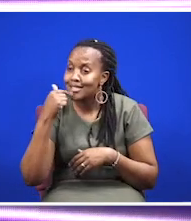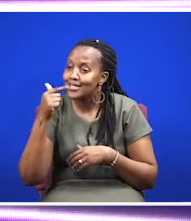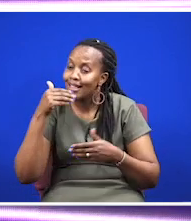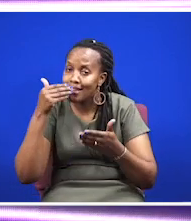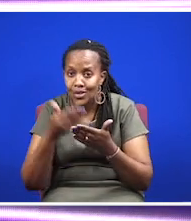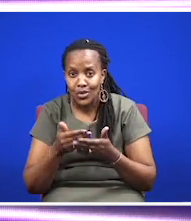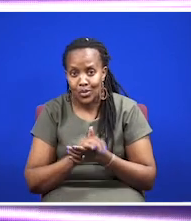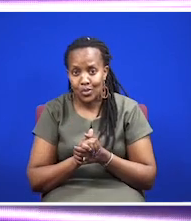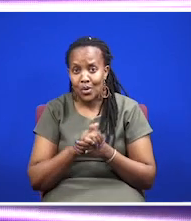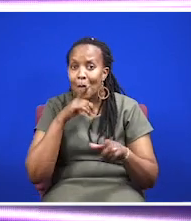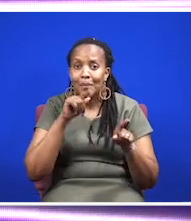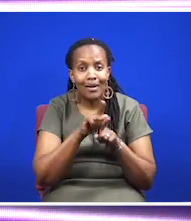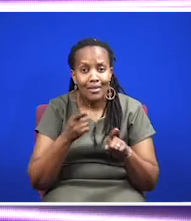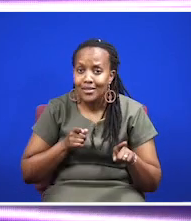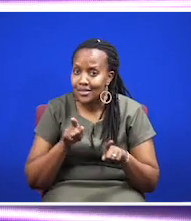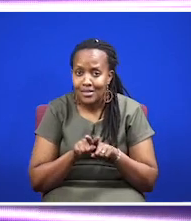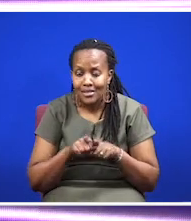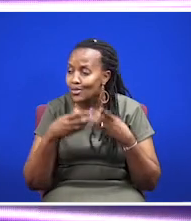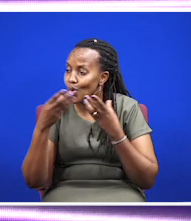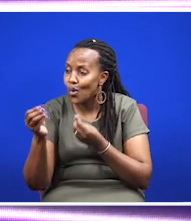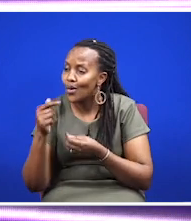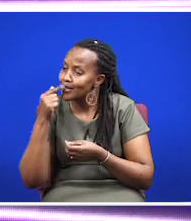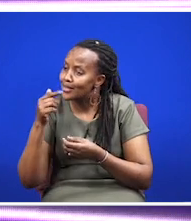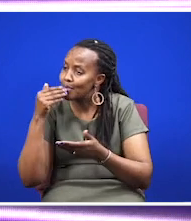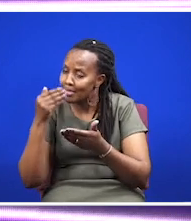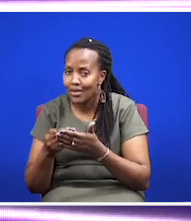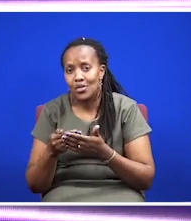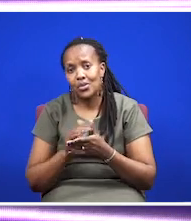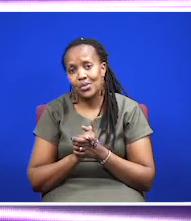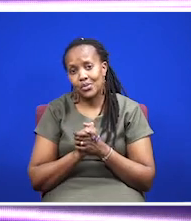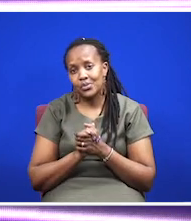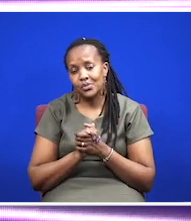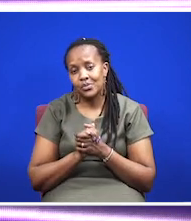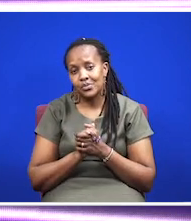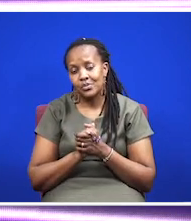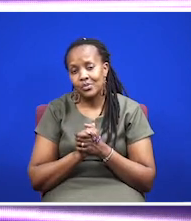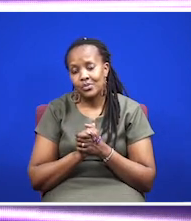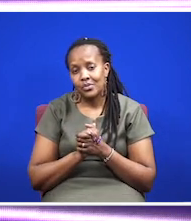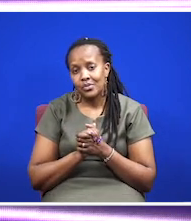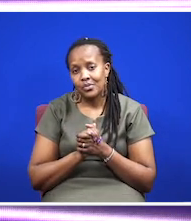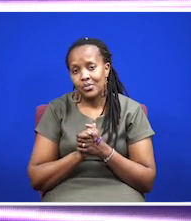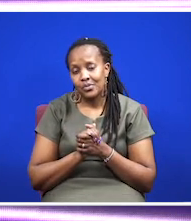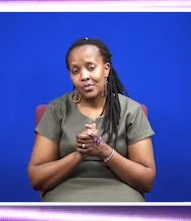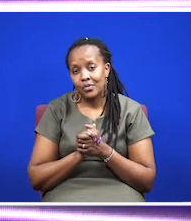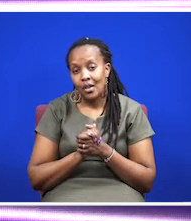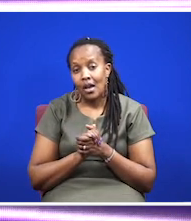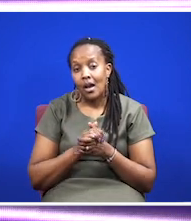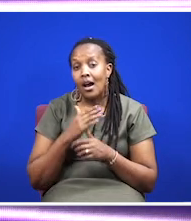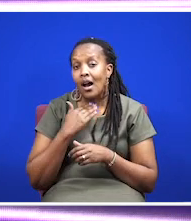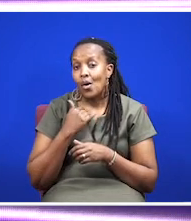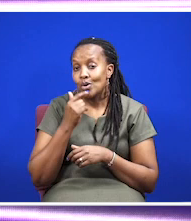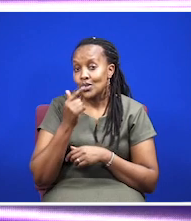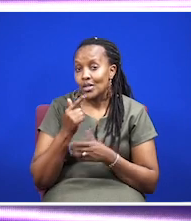siblings and express gratitude for what they have done for us. You see, I want to mention